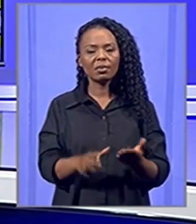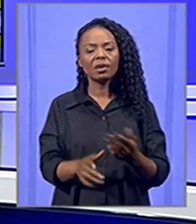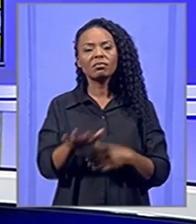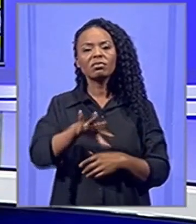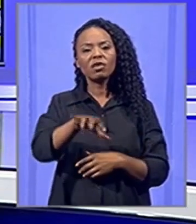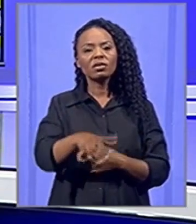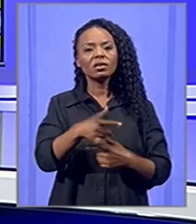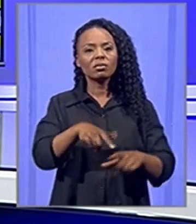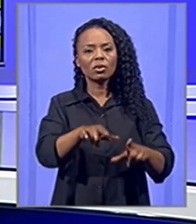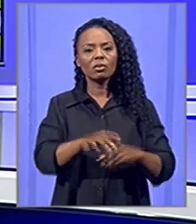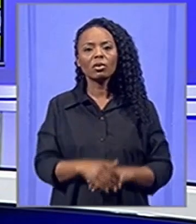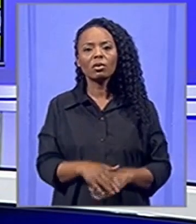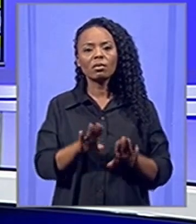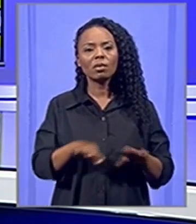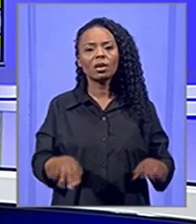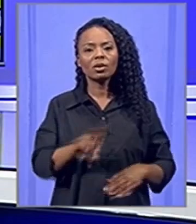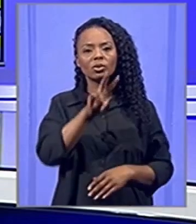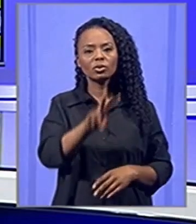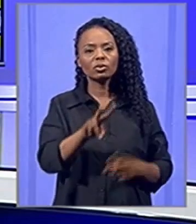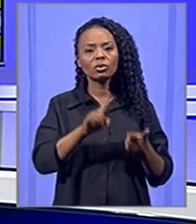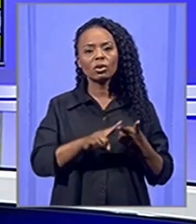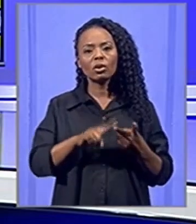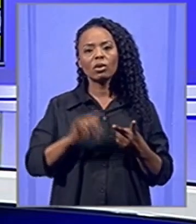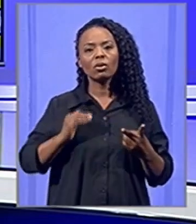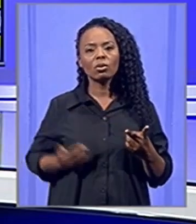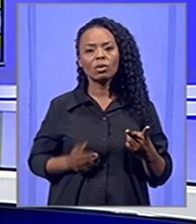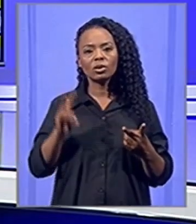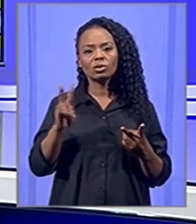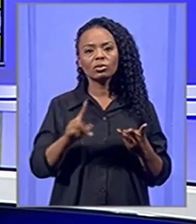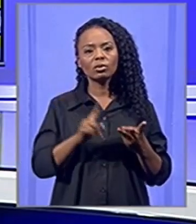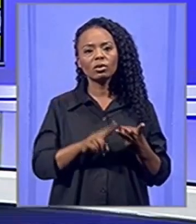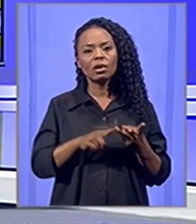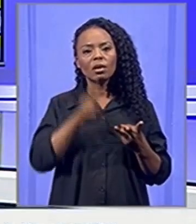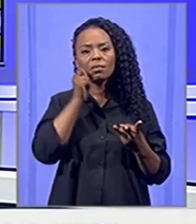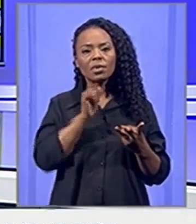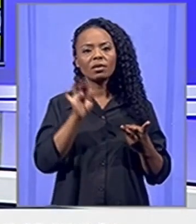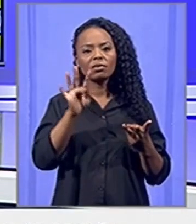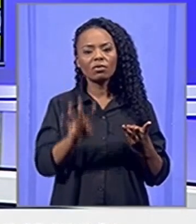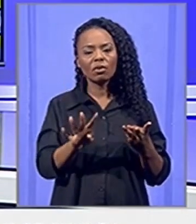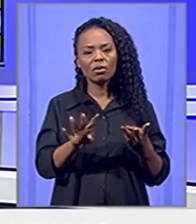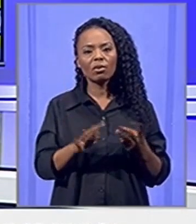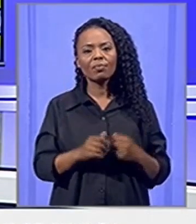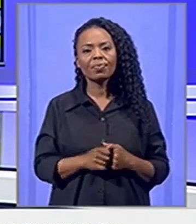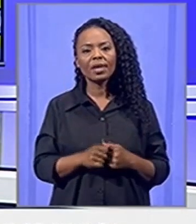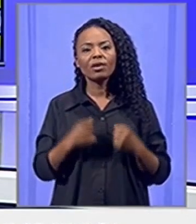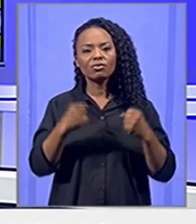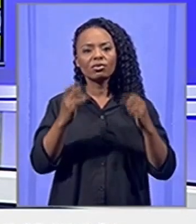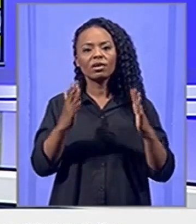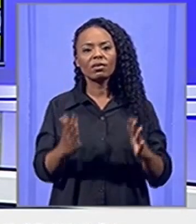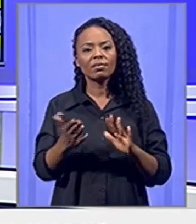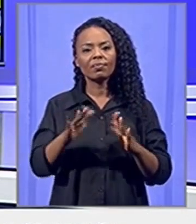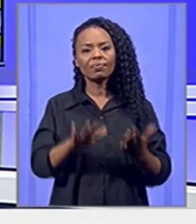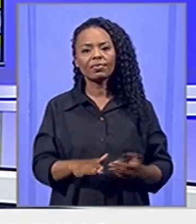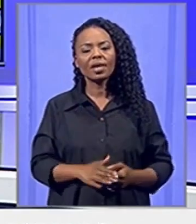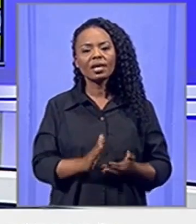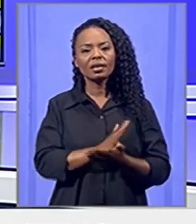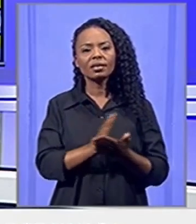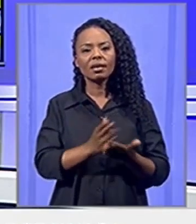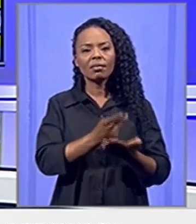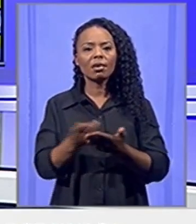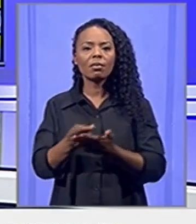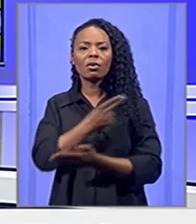tswa setlhabelo ke bana ba le babedi, basadi ba le babedi le banna ba le bane. Go akarediwa bakgweetsi. Bagobadi ba isitswe maokelong kwa